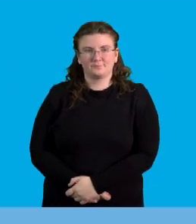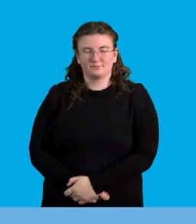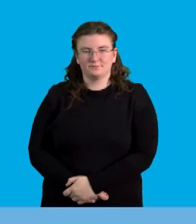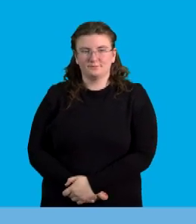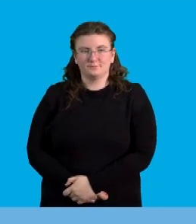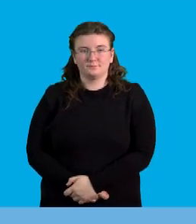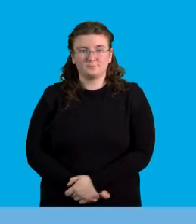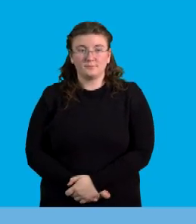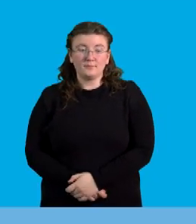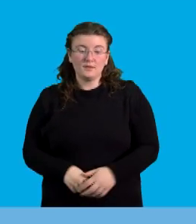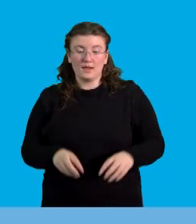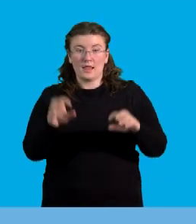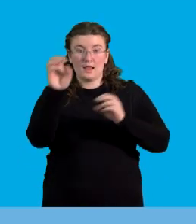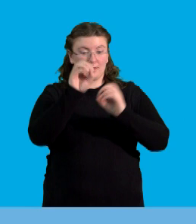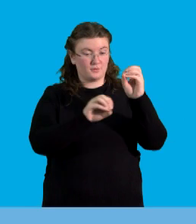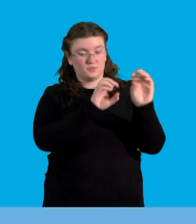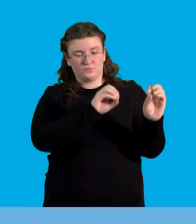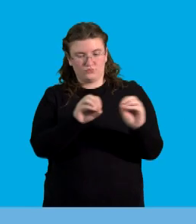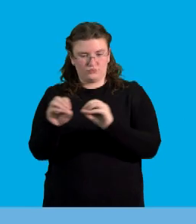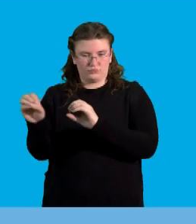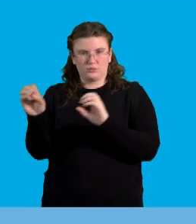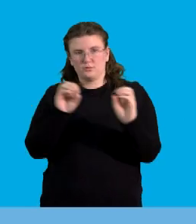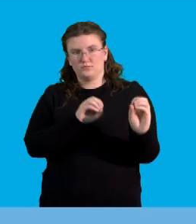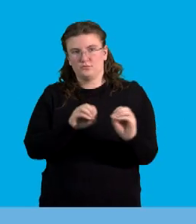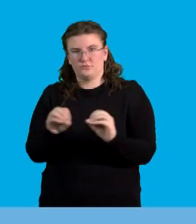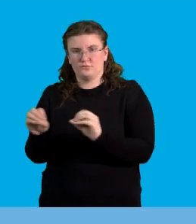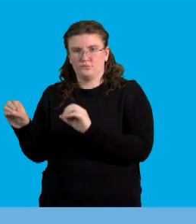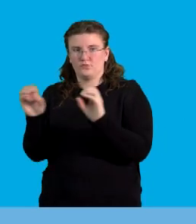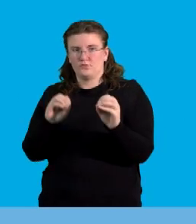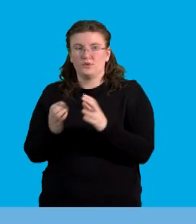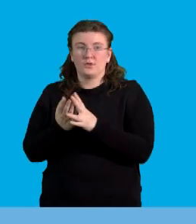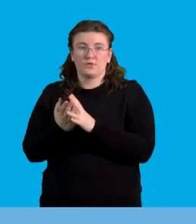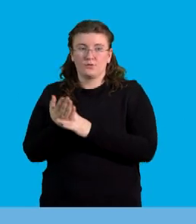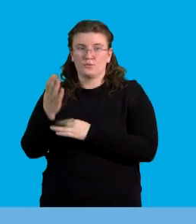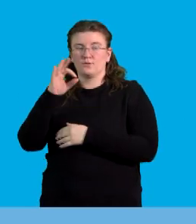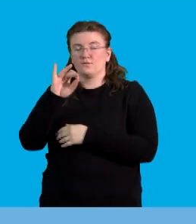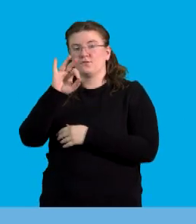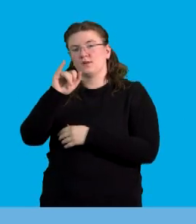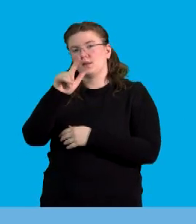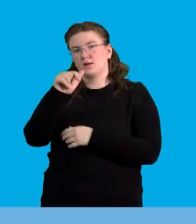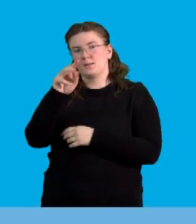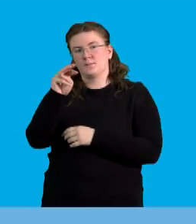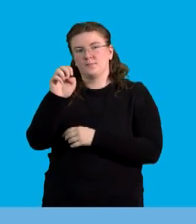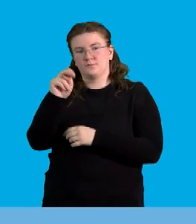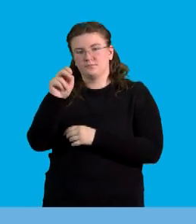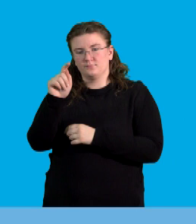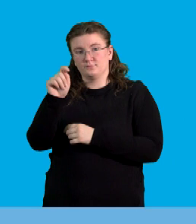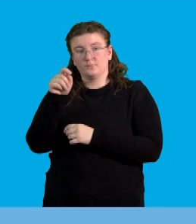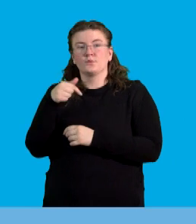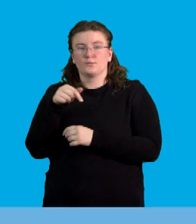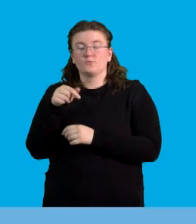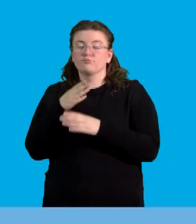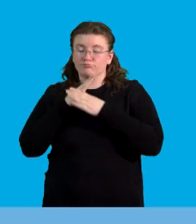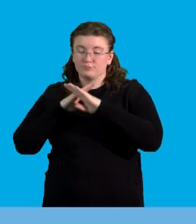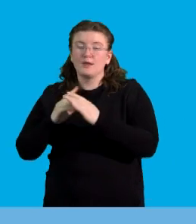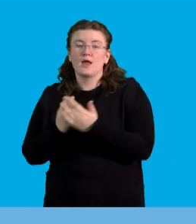There we go. So as those electrons are moving through the filament, there's going to be a resistance between the flow of the